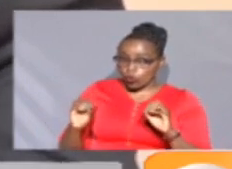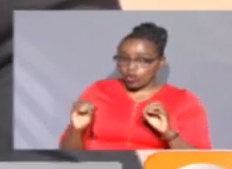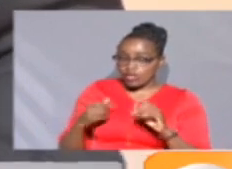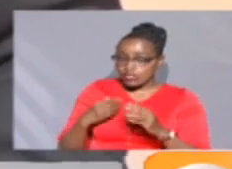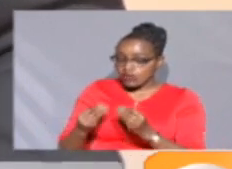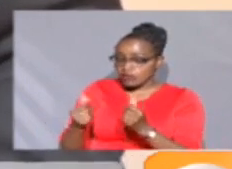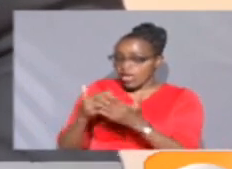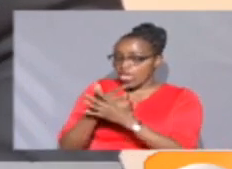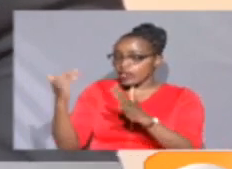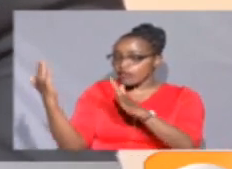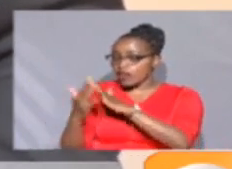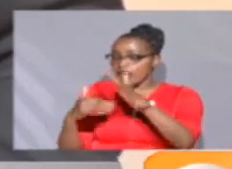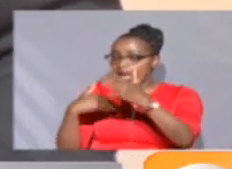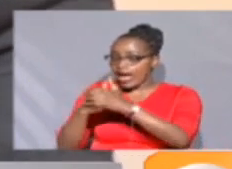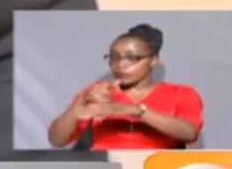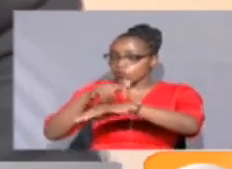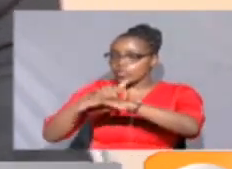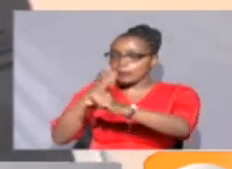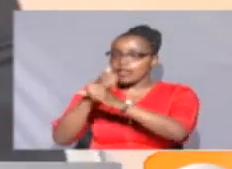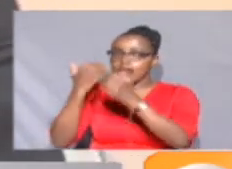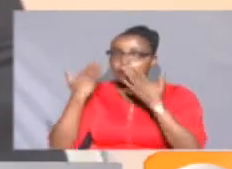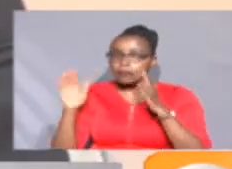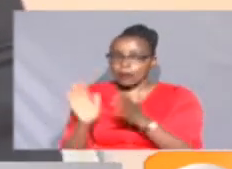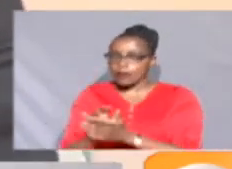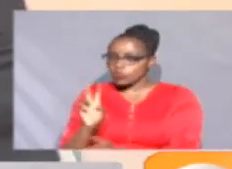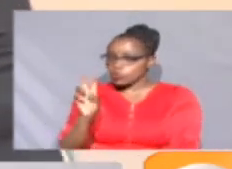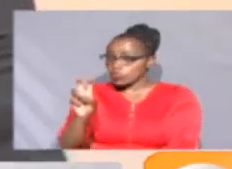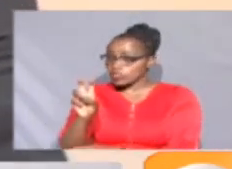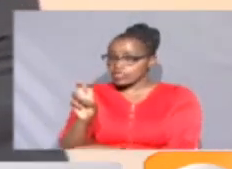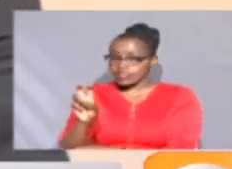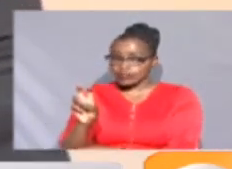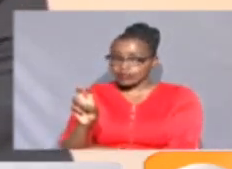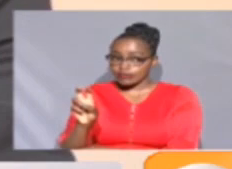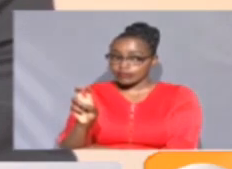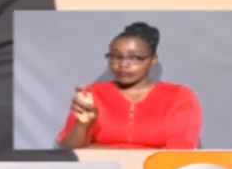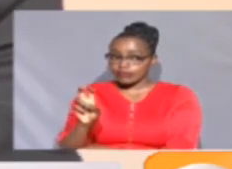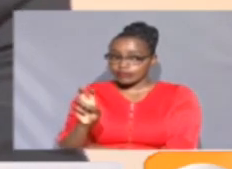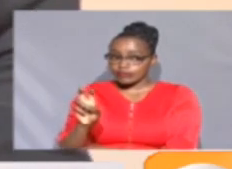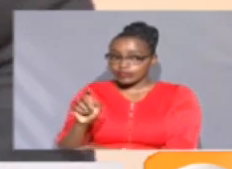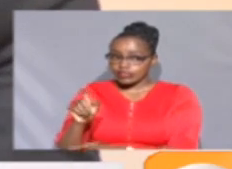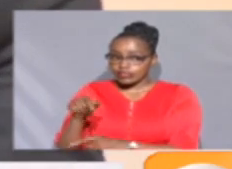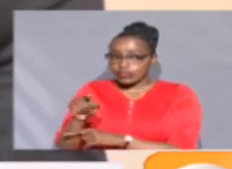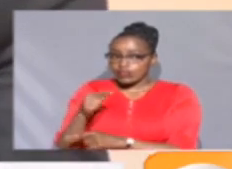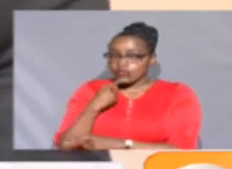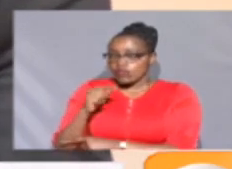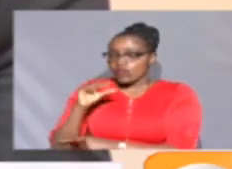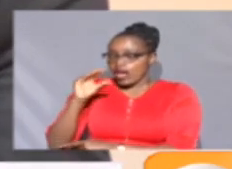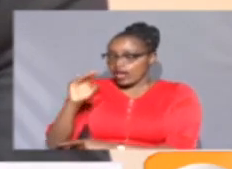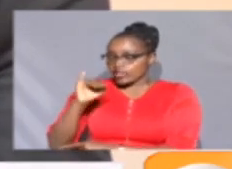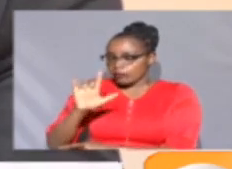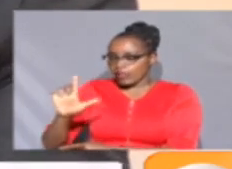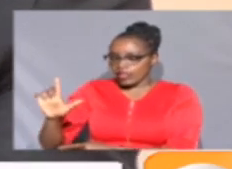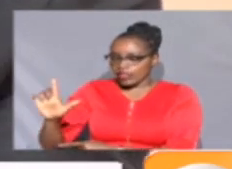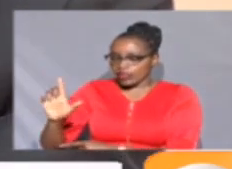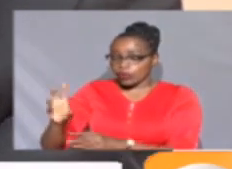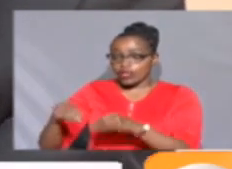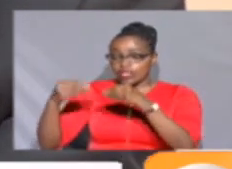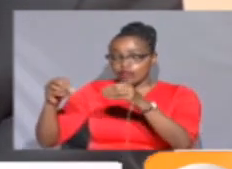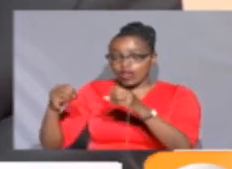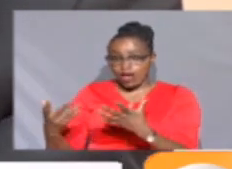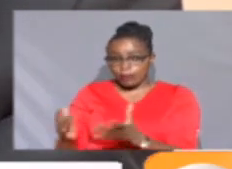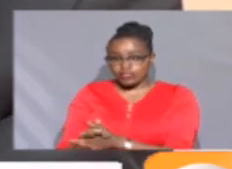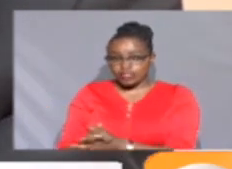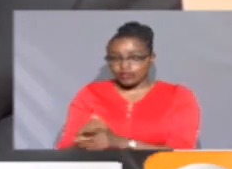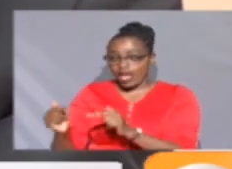handle any file until it is done. Look at the amount we were, imposing on cash bail. Not